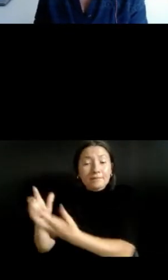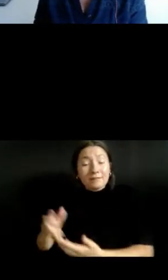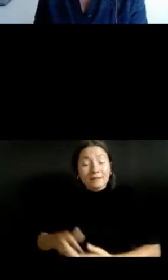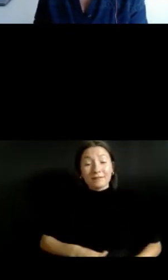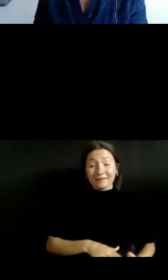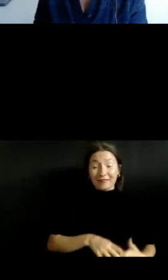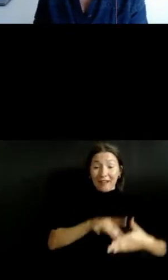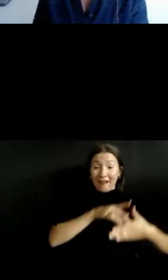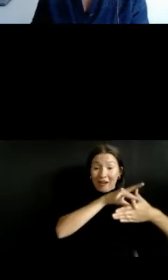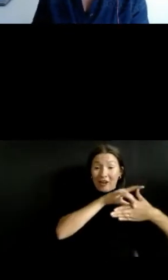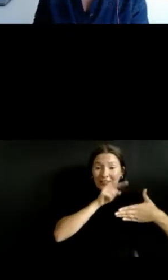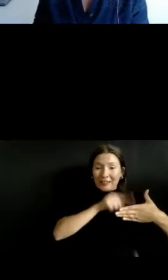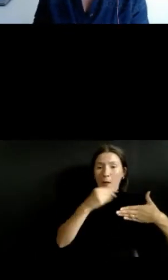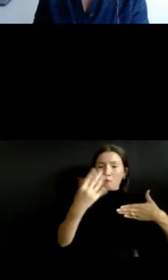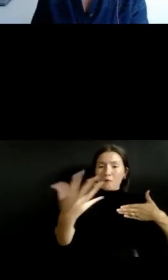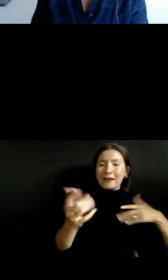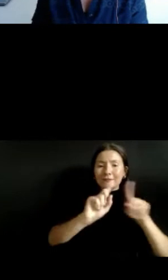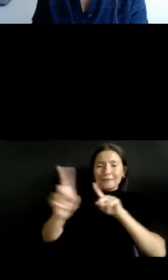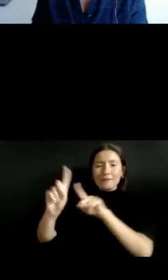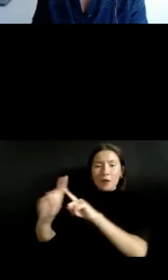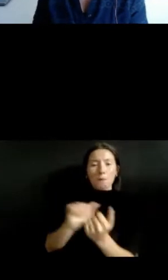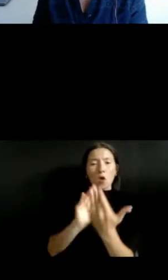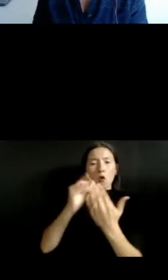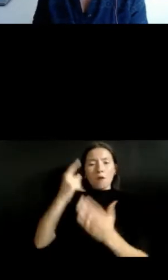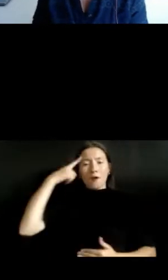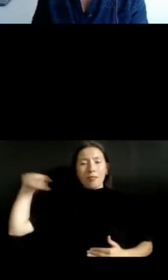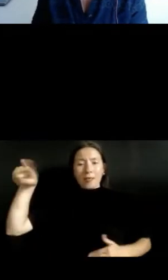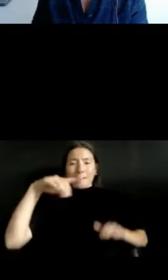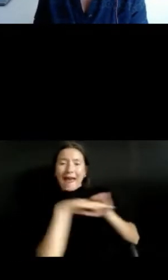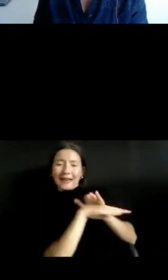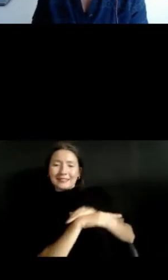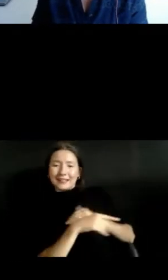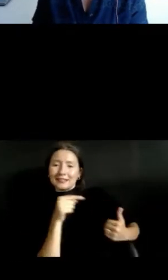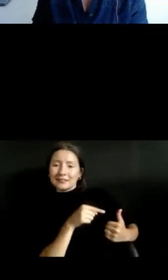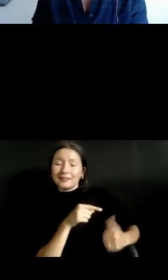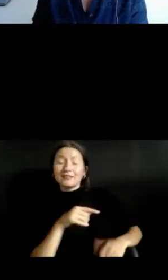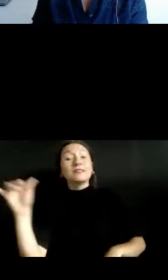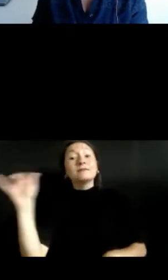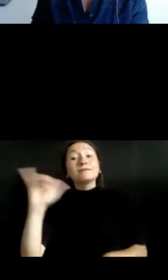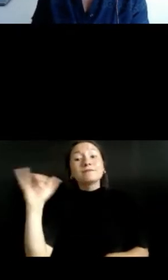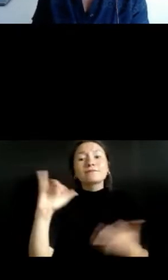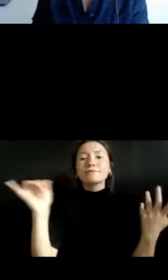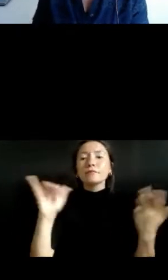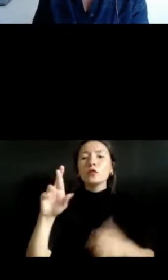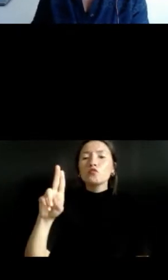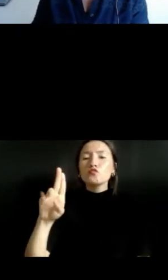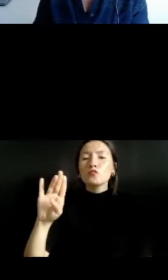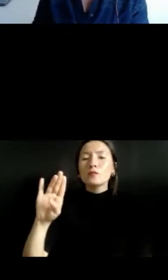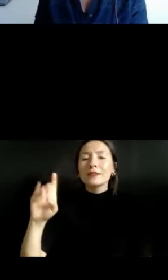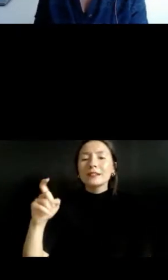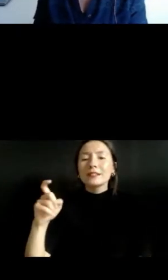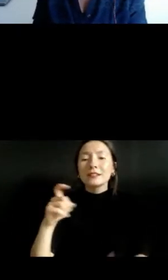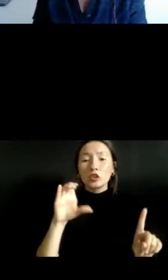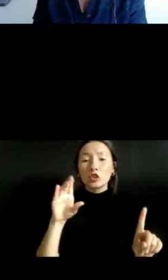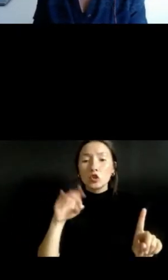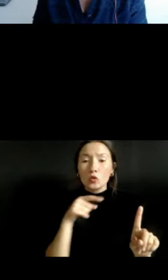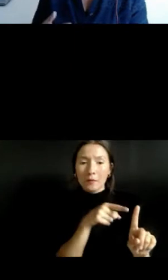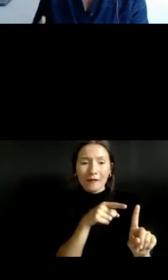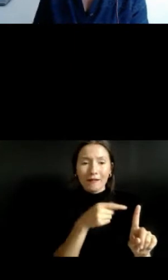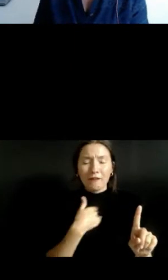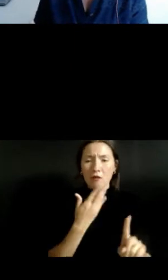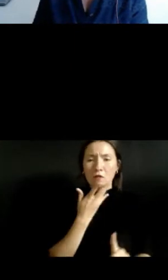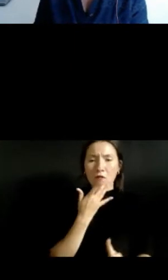just like a Rubik's Cube, which has colour and texture, it caters for a wider audience and it provides a richer